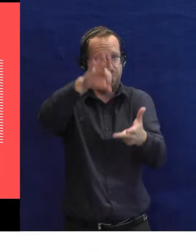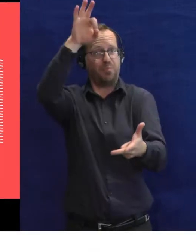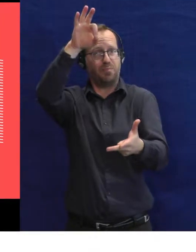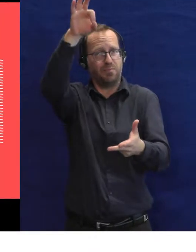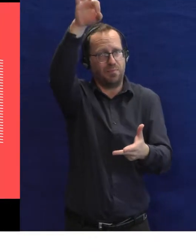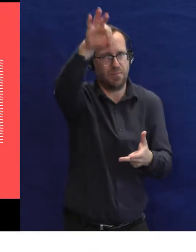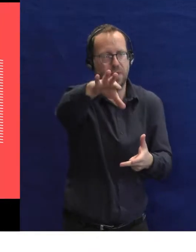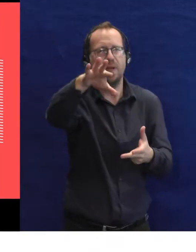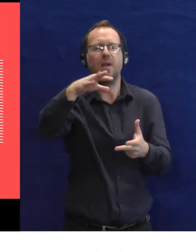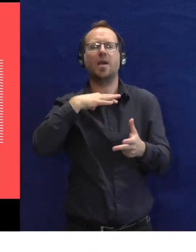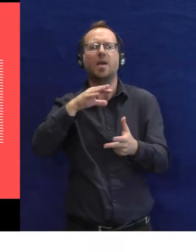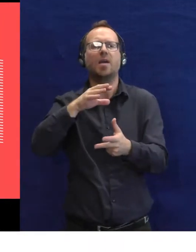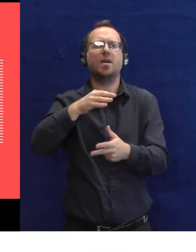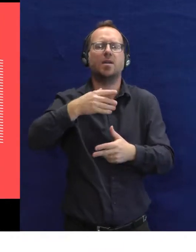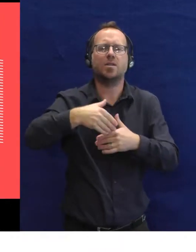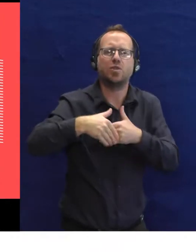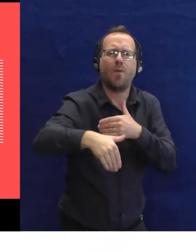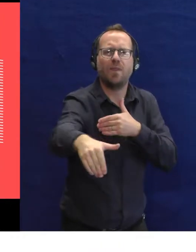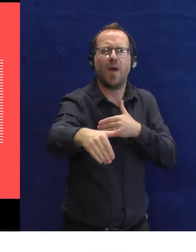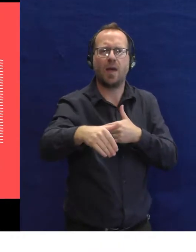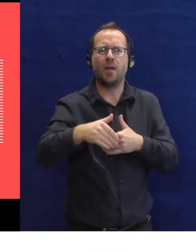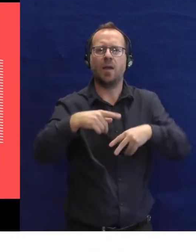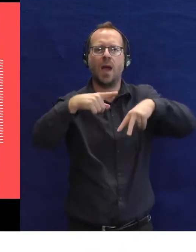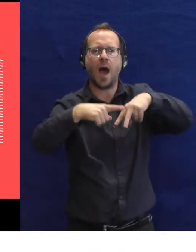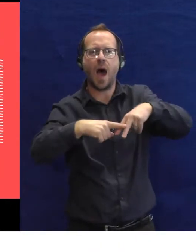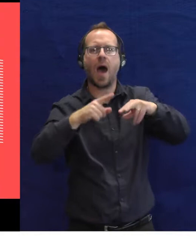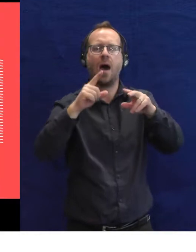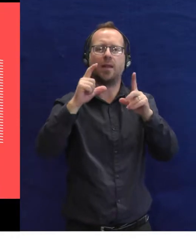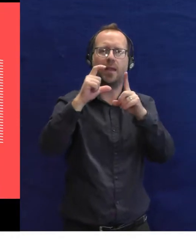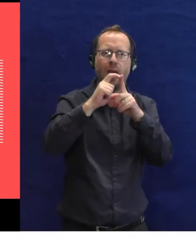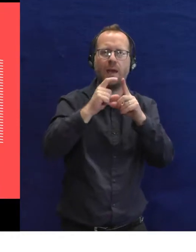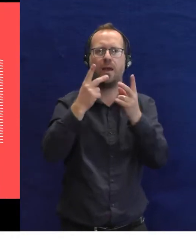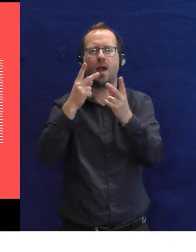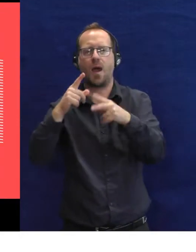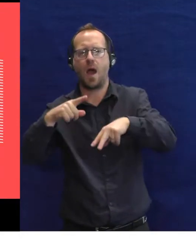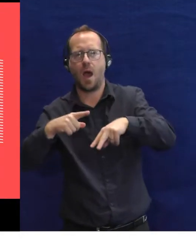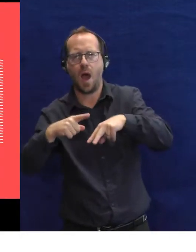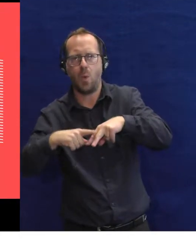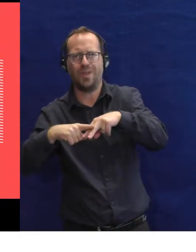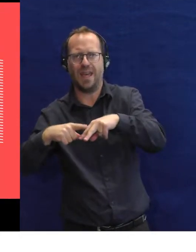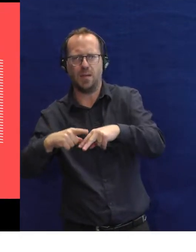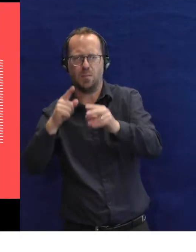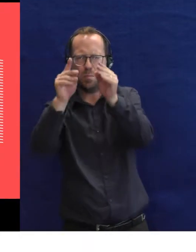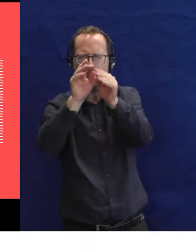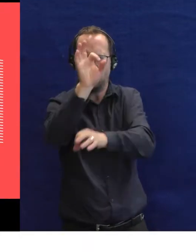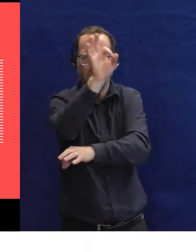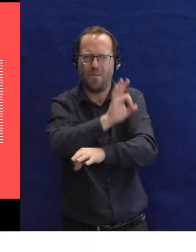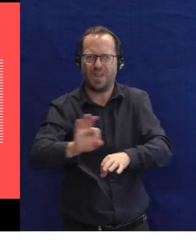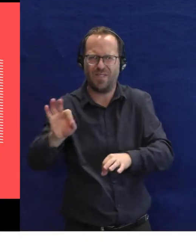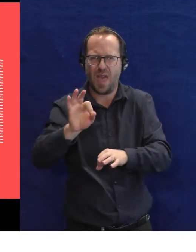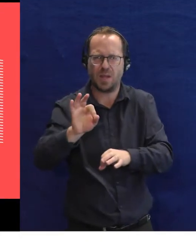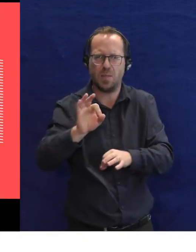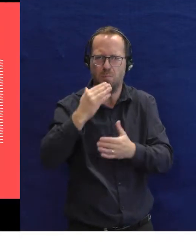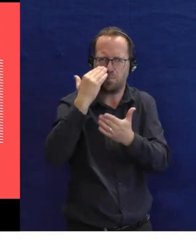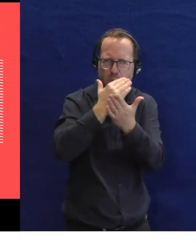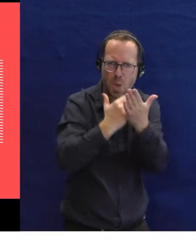how to use the software ADauthor to do it in maybe a quicker way, maybe in a more economical